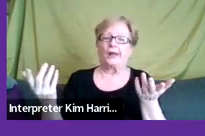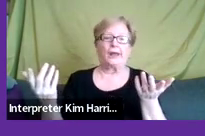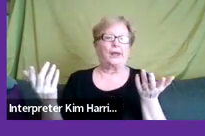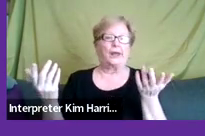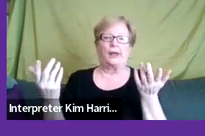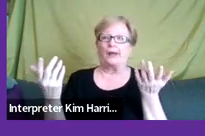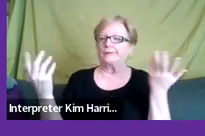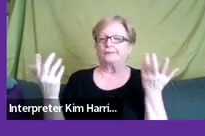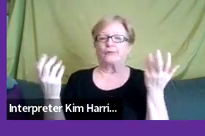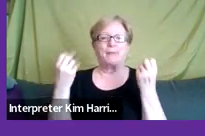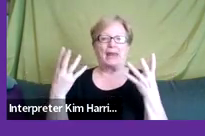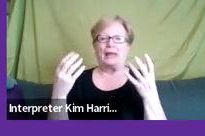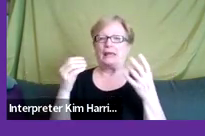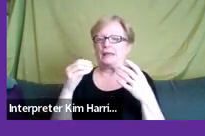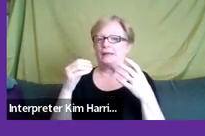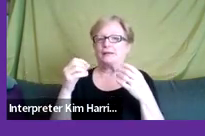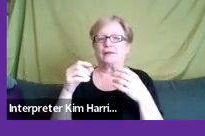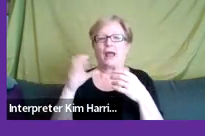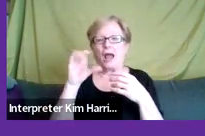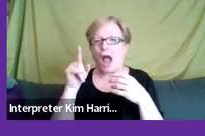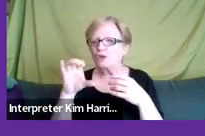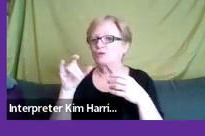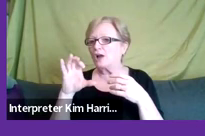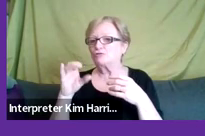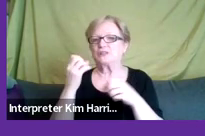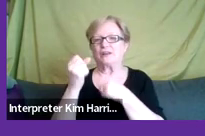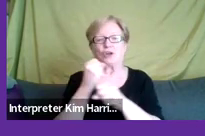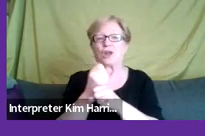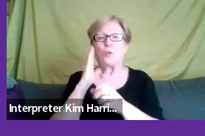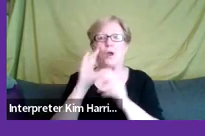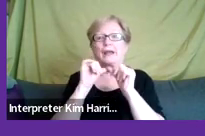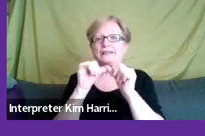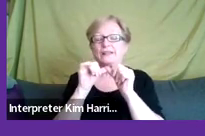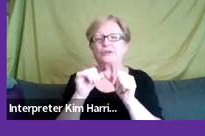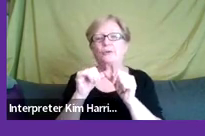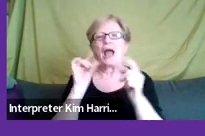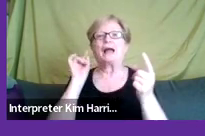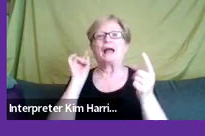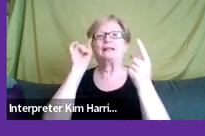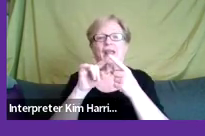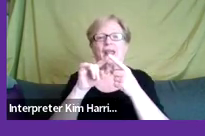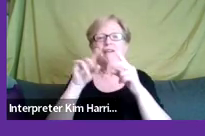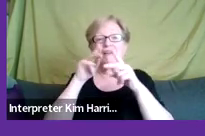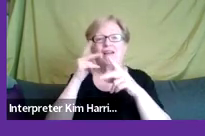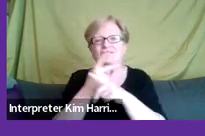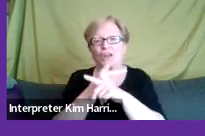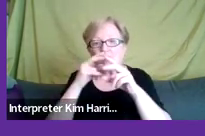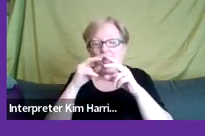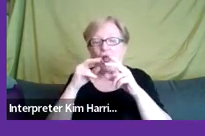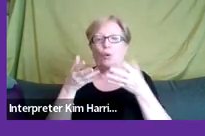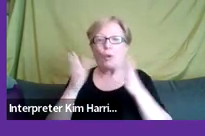just centuries, and is going to continue until we figure out a way to get everybody on